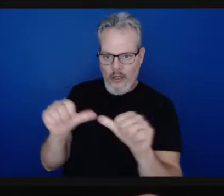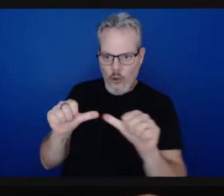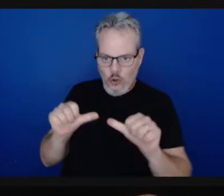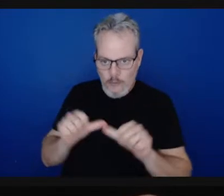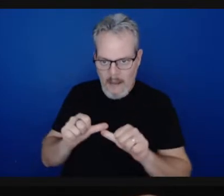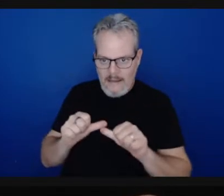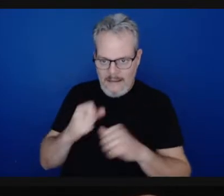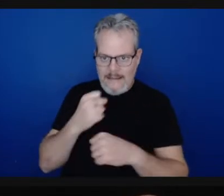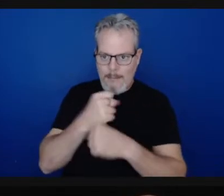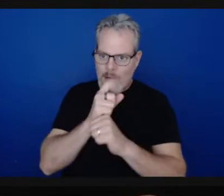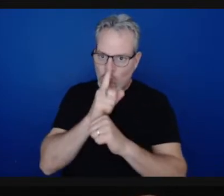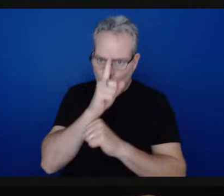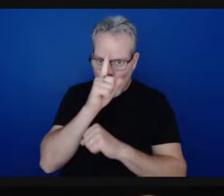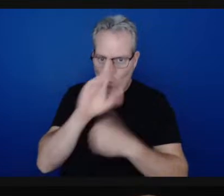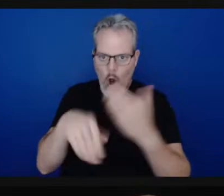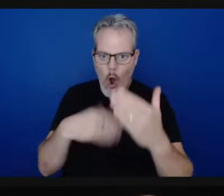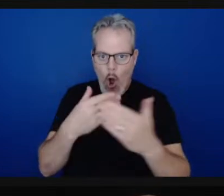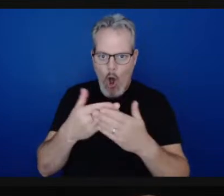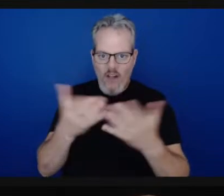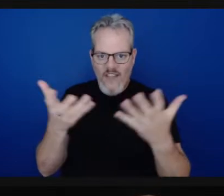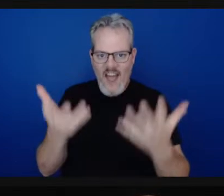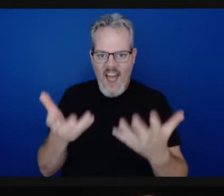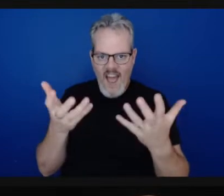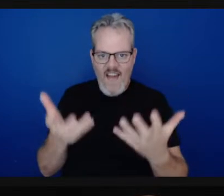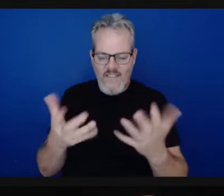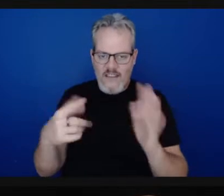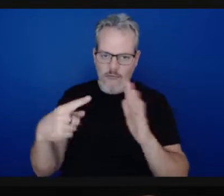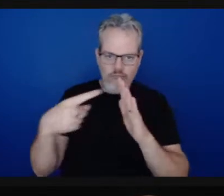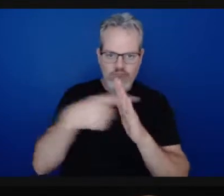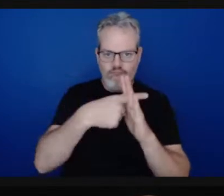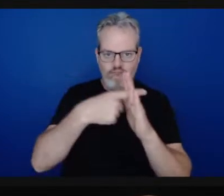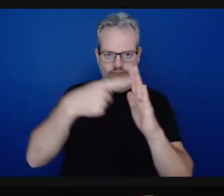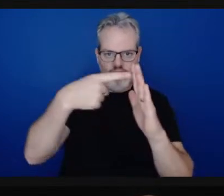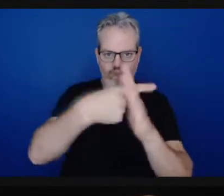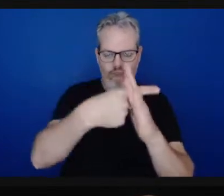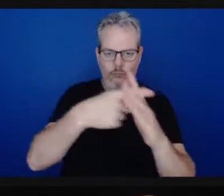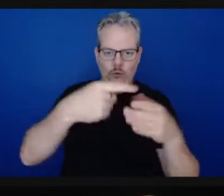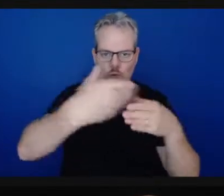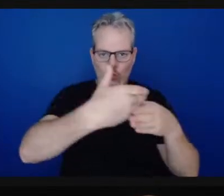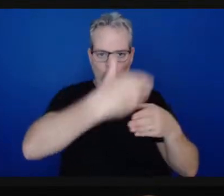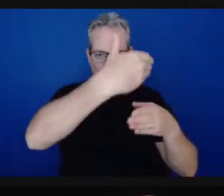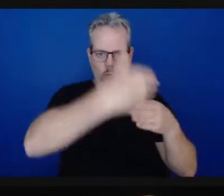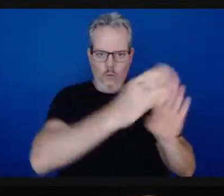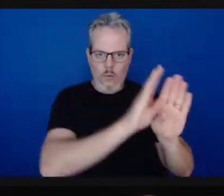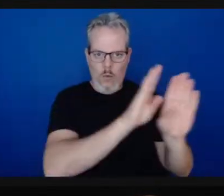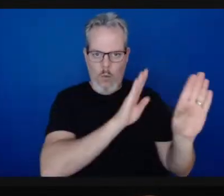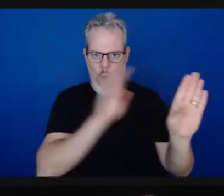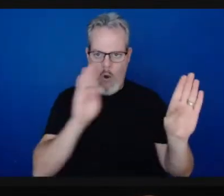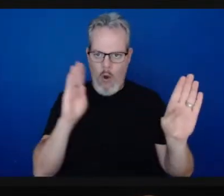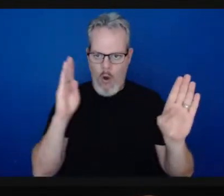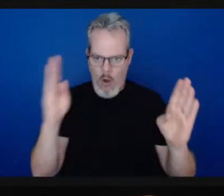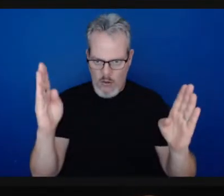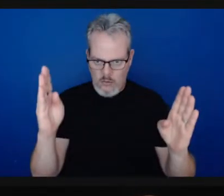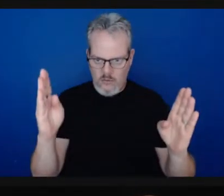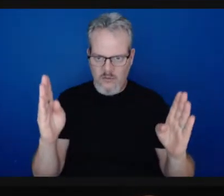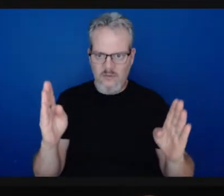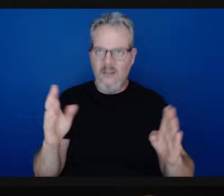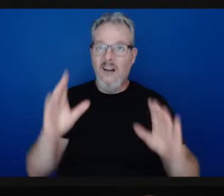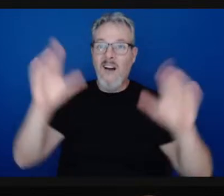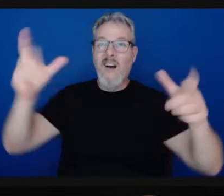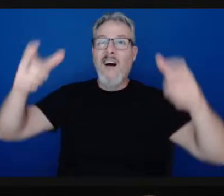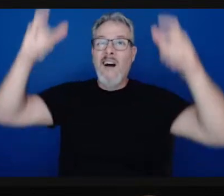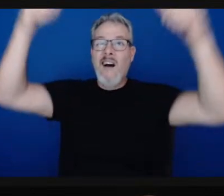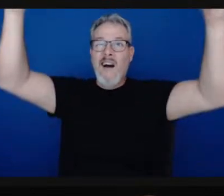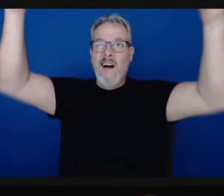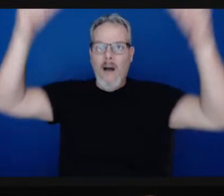have all your heavy stuff attached to the walls. Don't have heavy stuff on the highest shelves, put it on